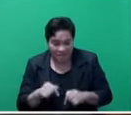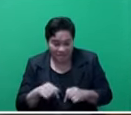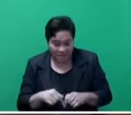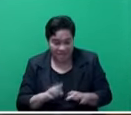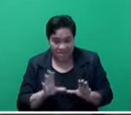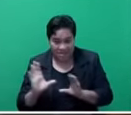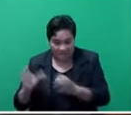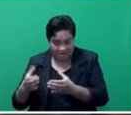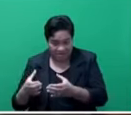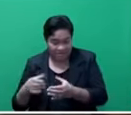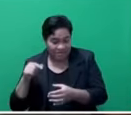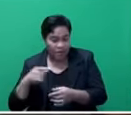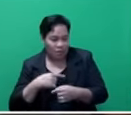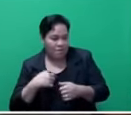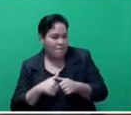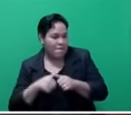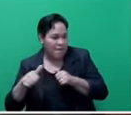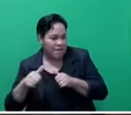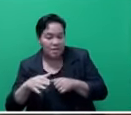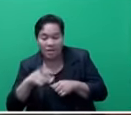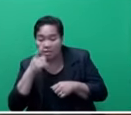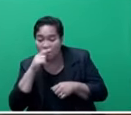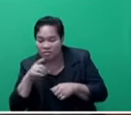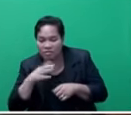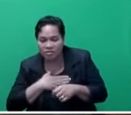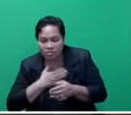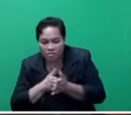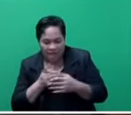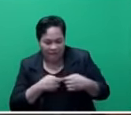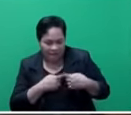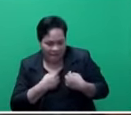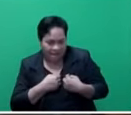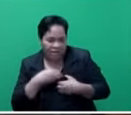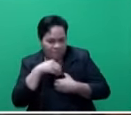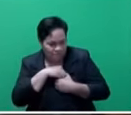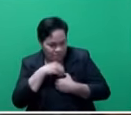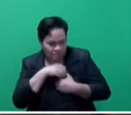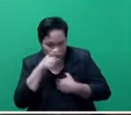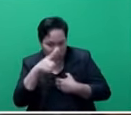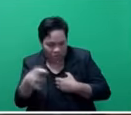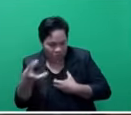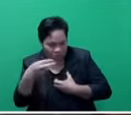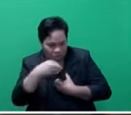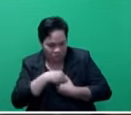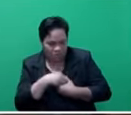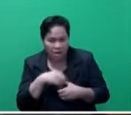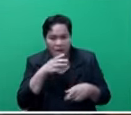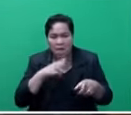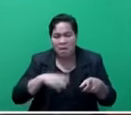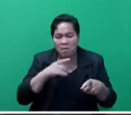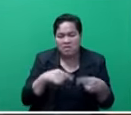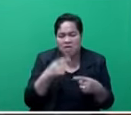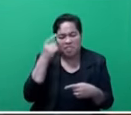side also, we have the best interests of the people of this country at heart. Members of the opposition will go around as if they are the only